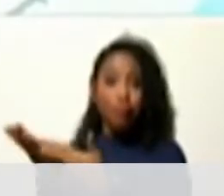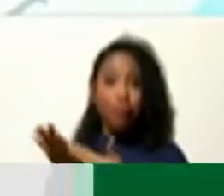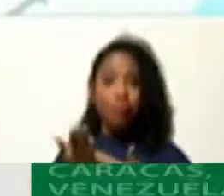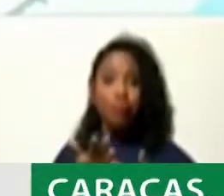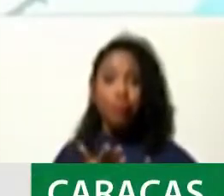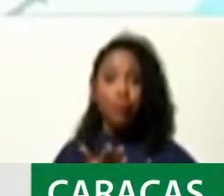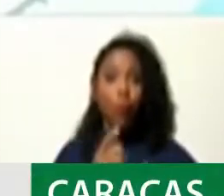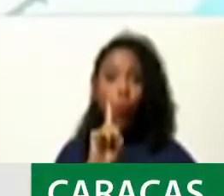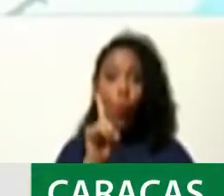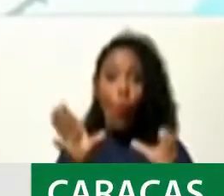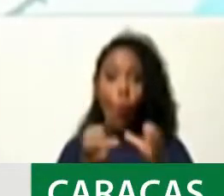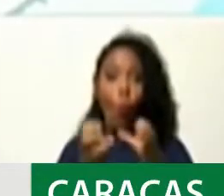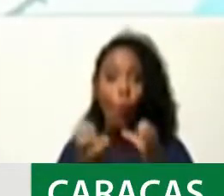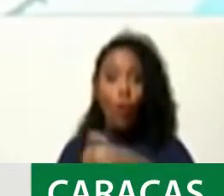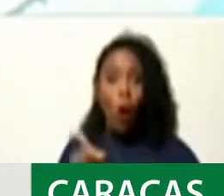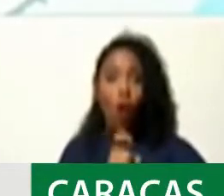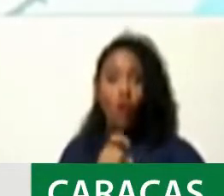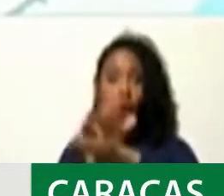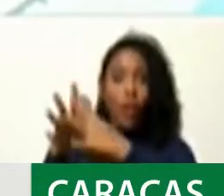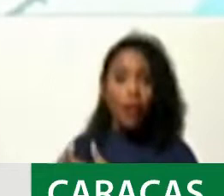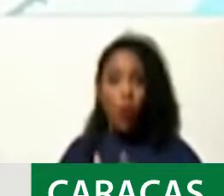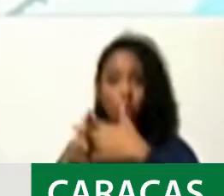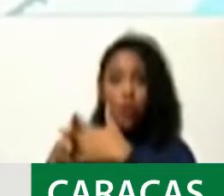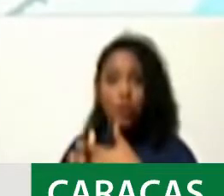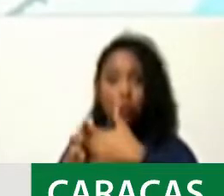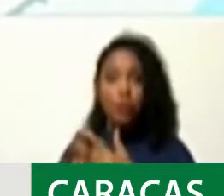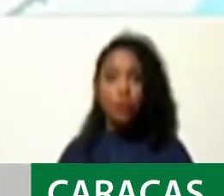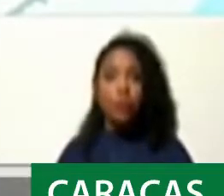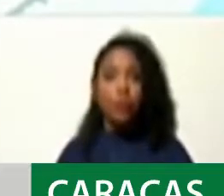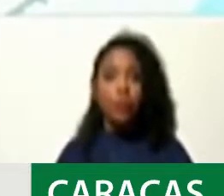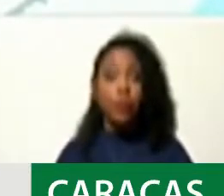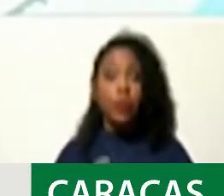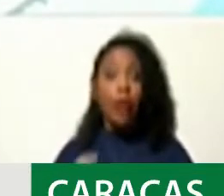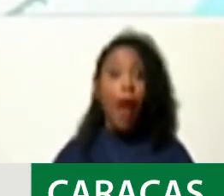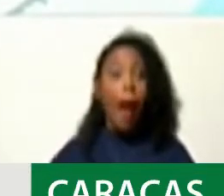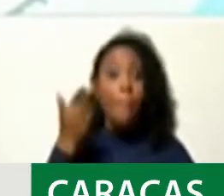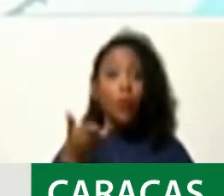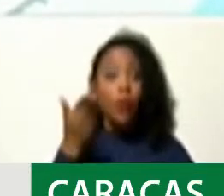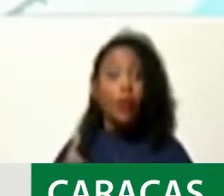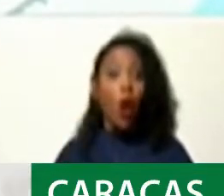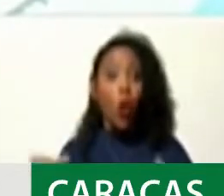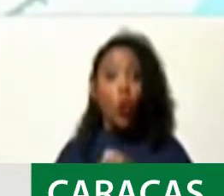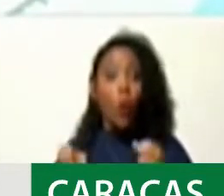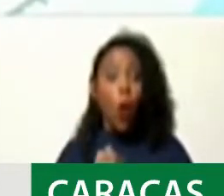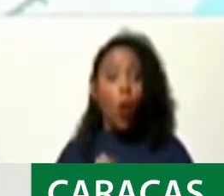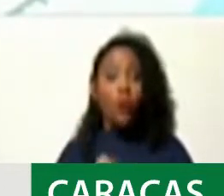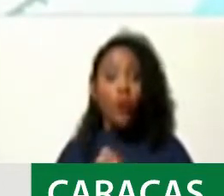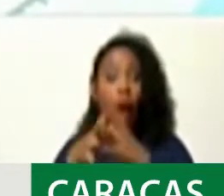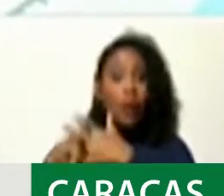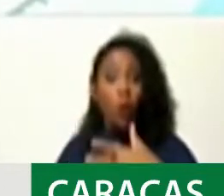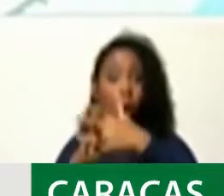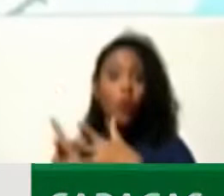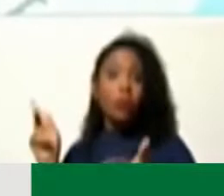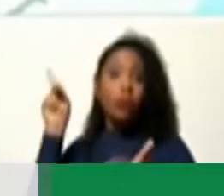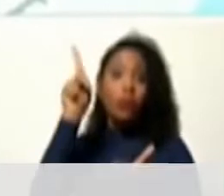It's an important delegation that arrived in Venezuela. They're working to continue talks initiated on March 5th to continue the bilateral